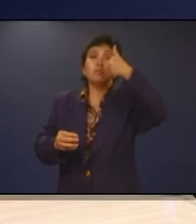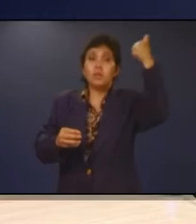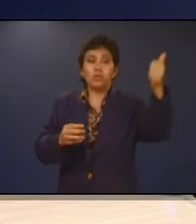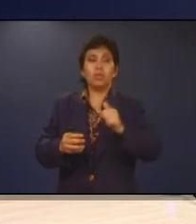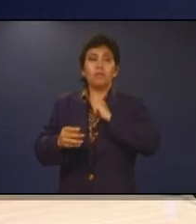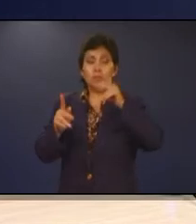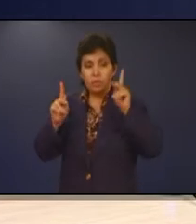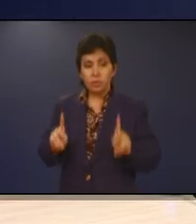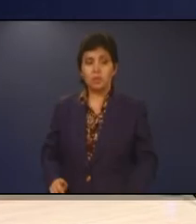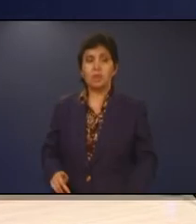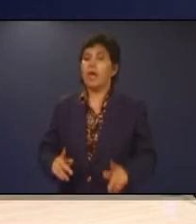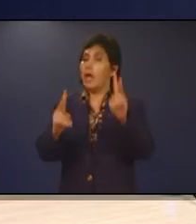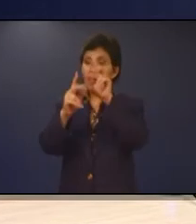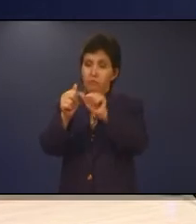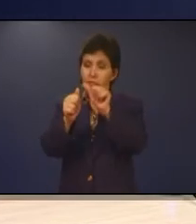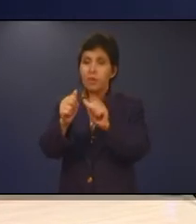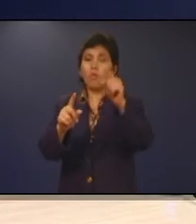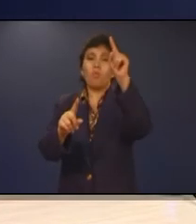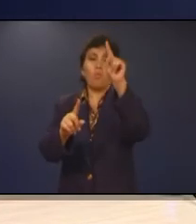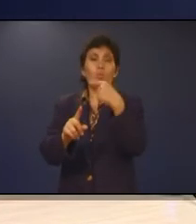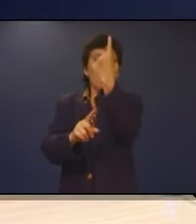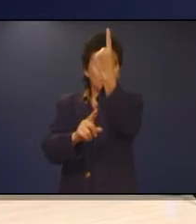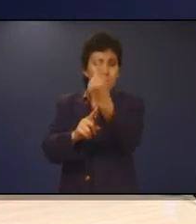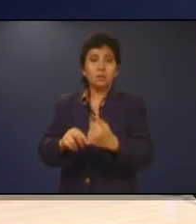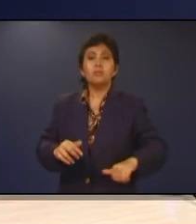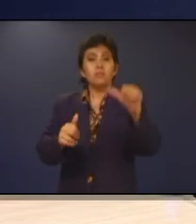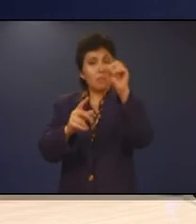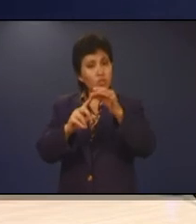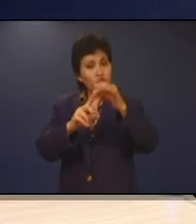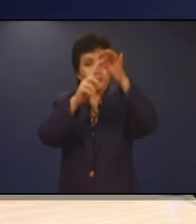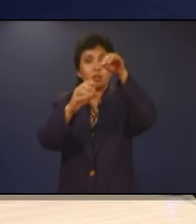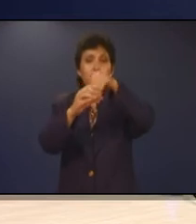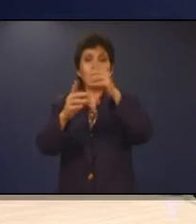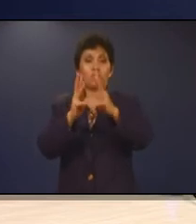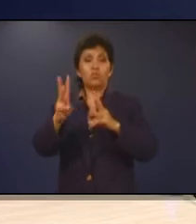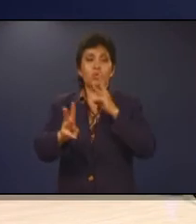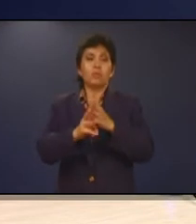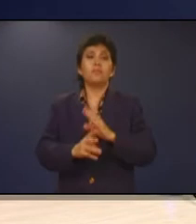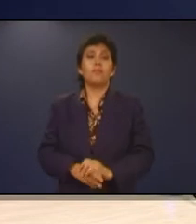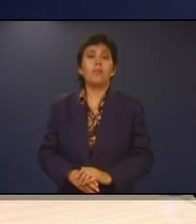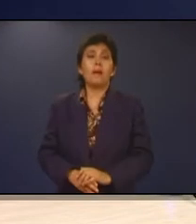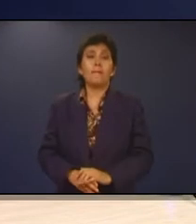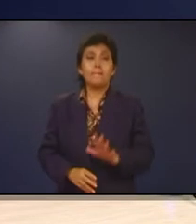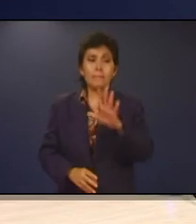person, or because you are, everyone is special in its way, in his or her way, okay?